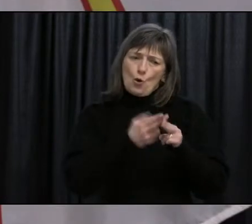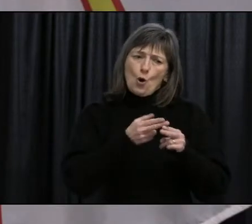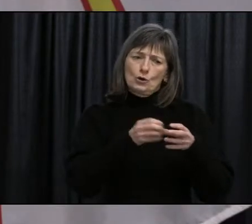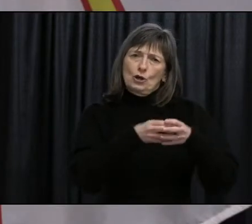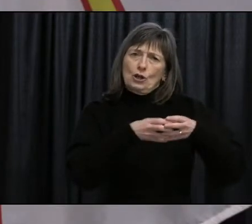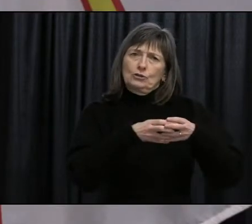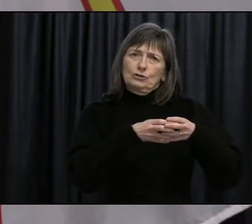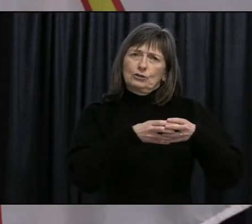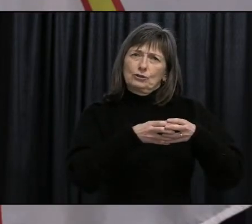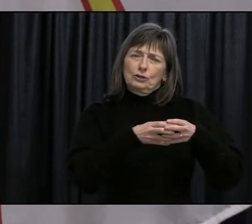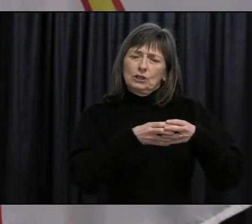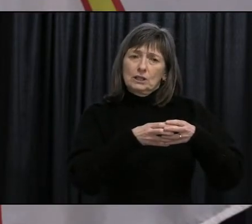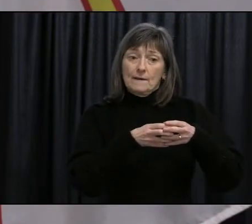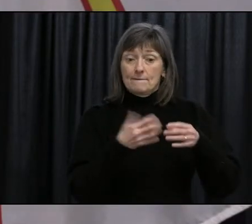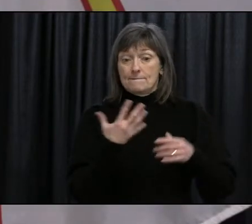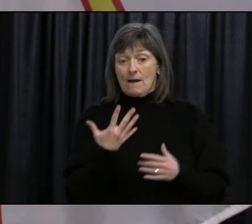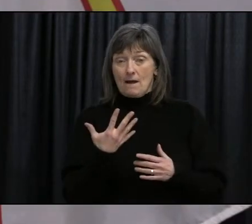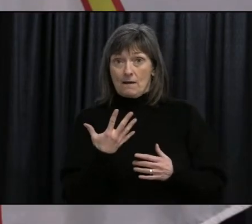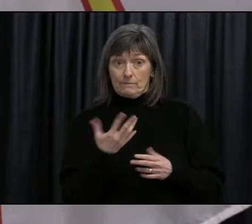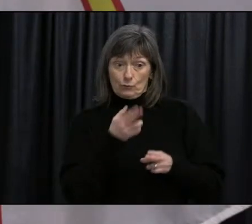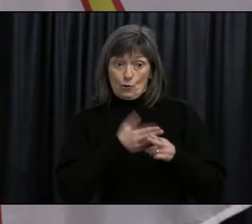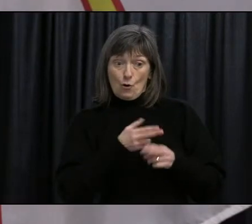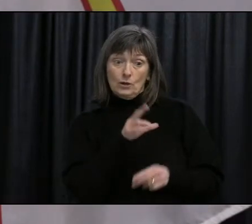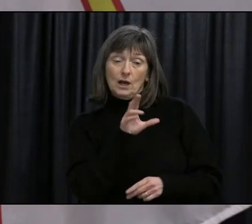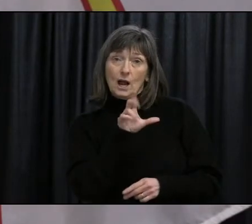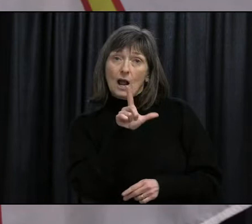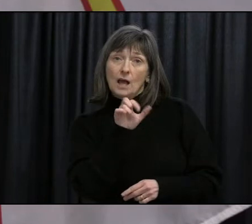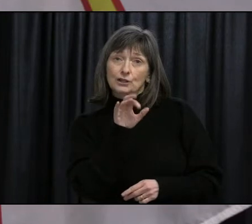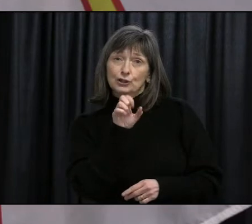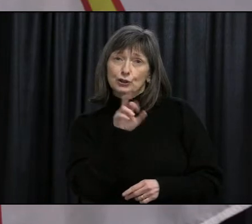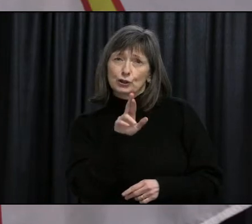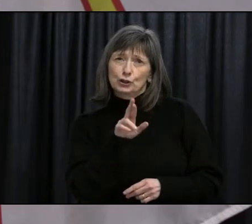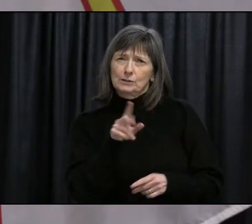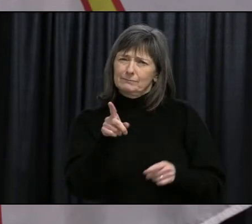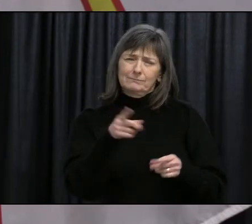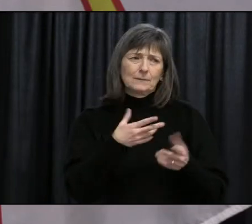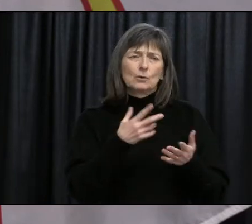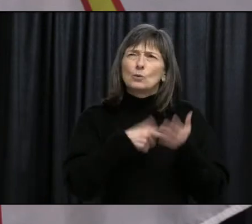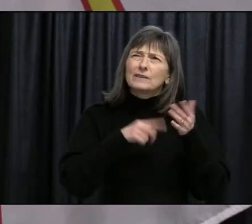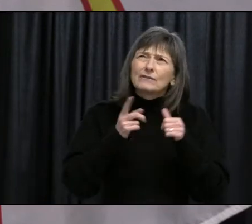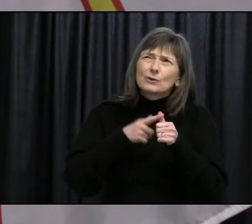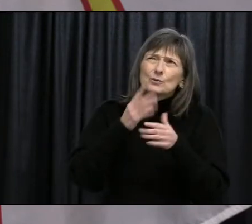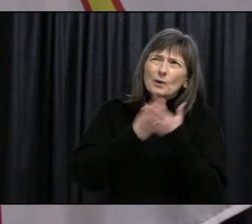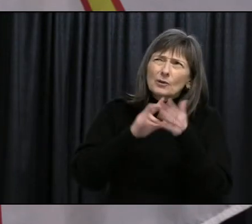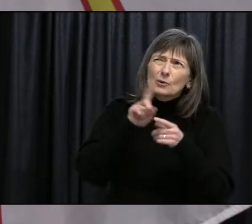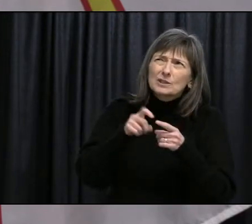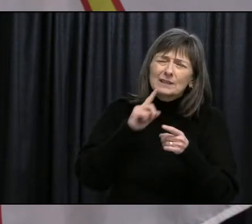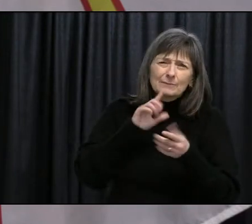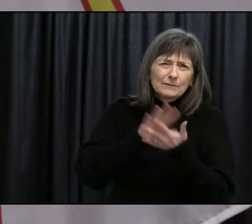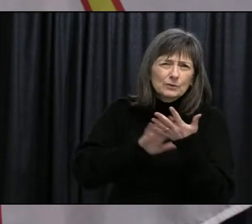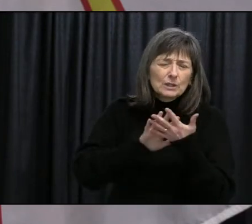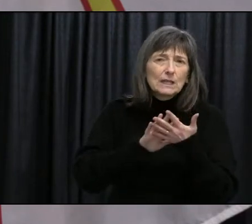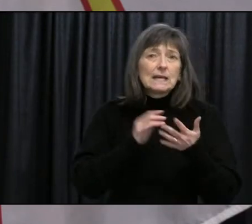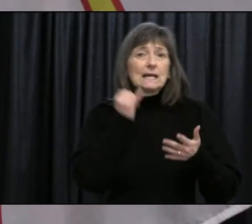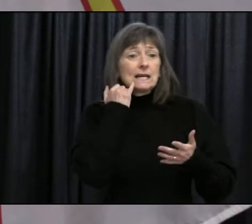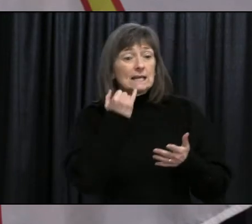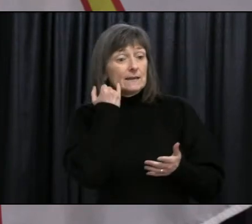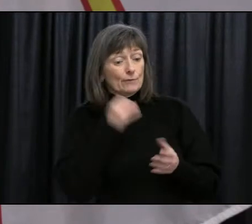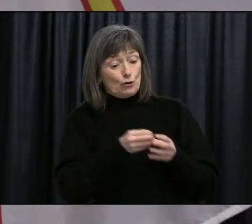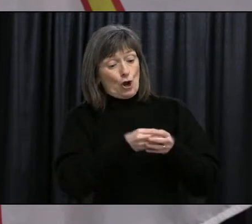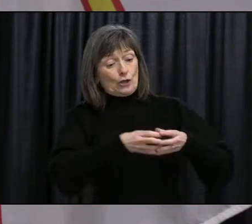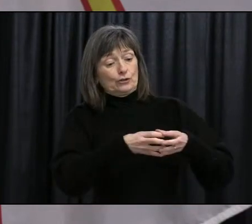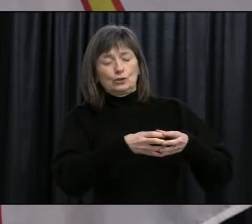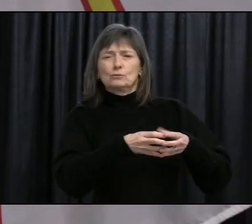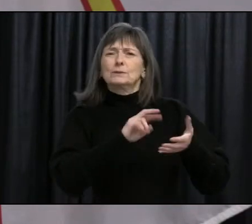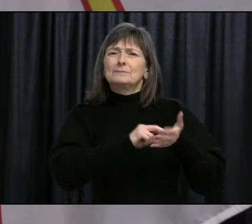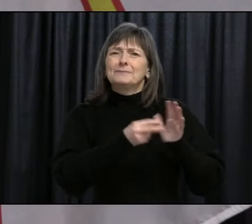Sorry, Kellyanne, what was the first part of that question? How do we classify a cluster? Like, what is, I guess, the determining factors? Yeah,